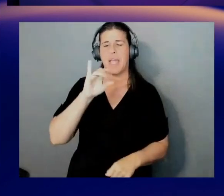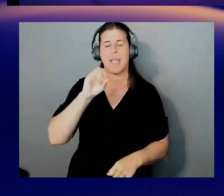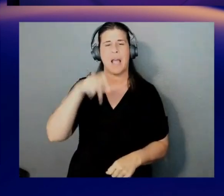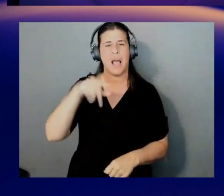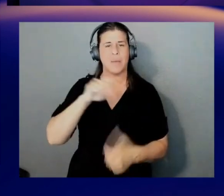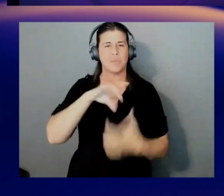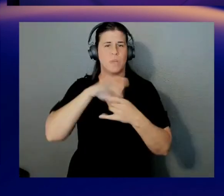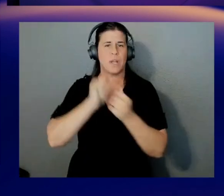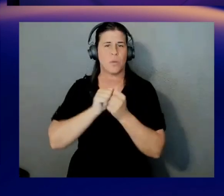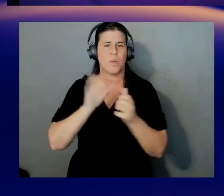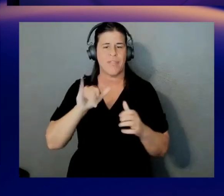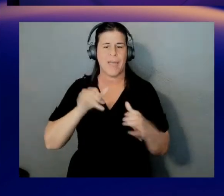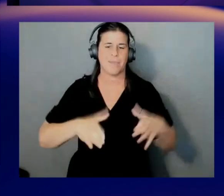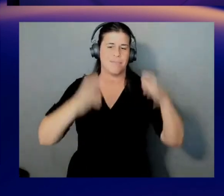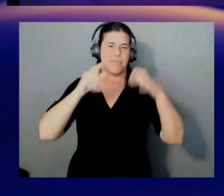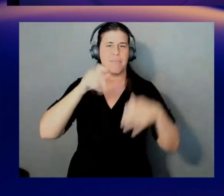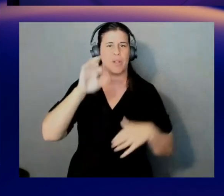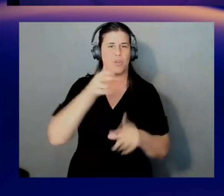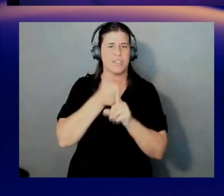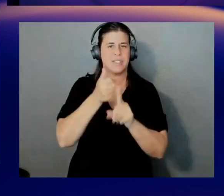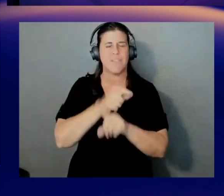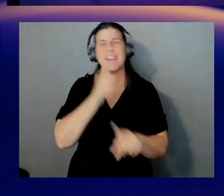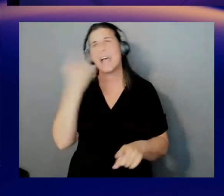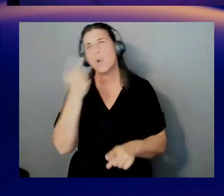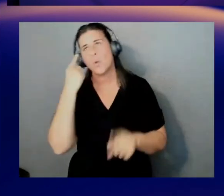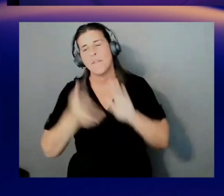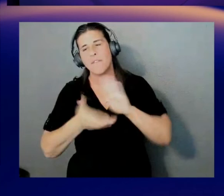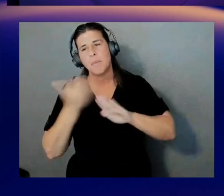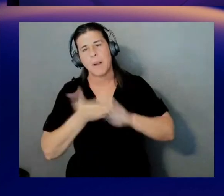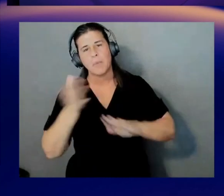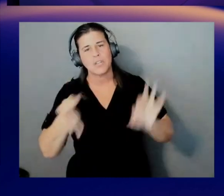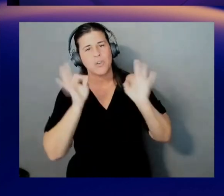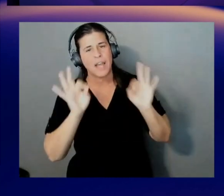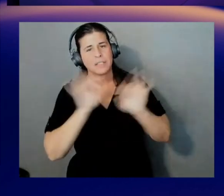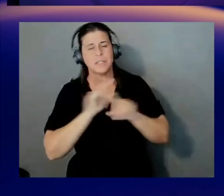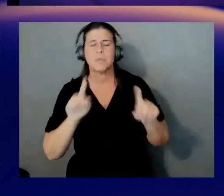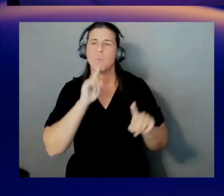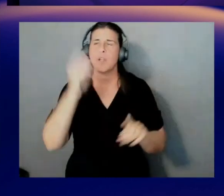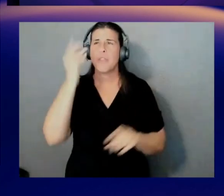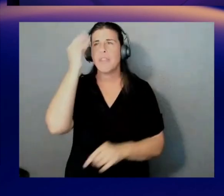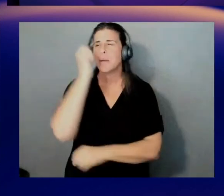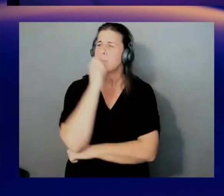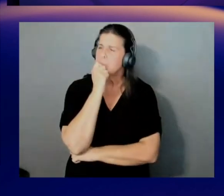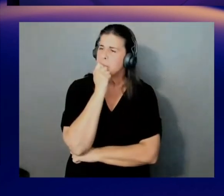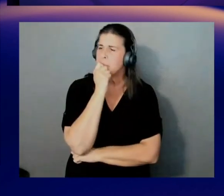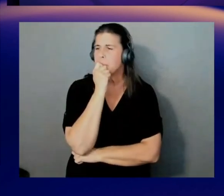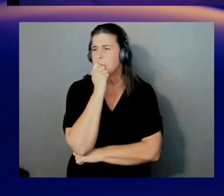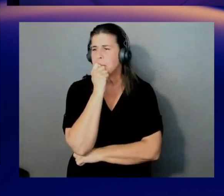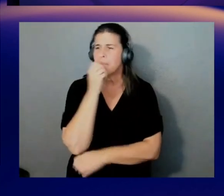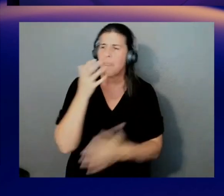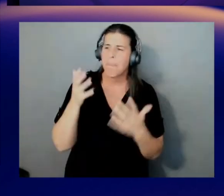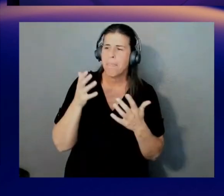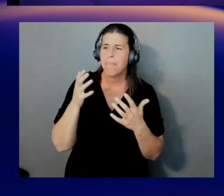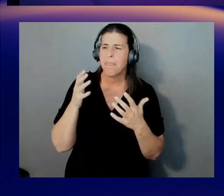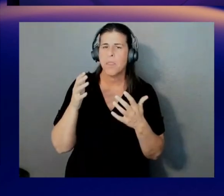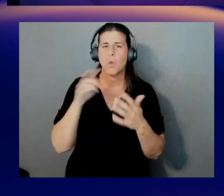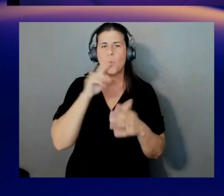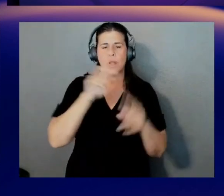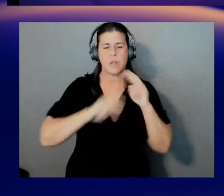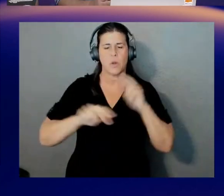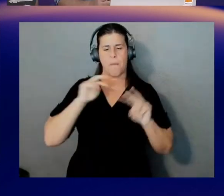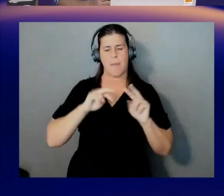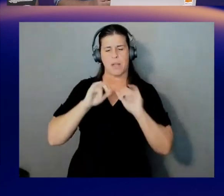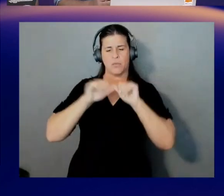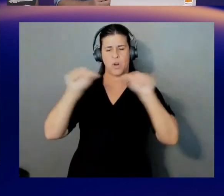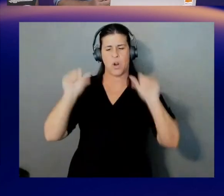Yeah, and not just from like operational excellence, but then as we're thinking of when we pull this back into well-architected, we want to think, where